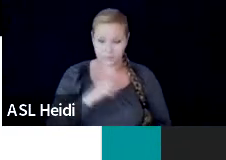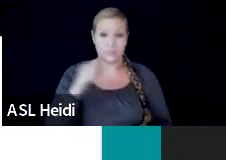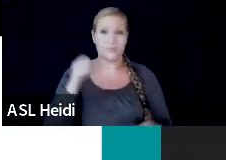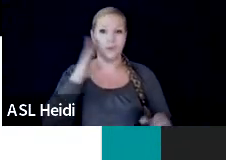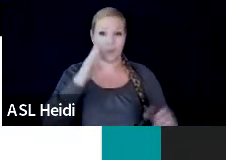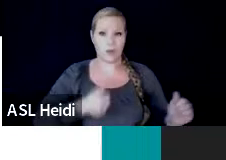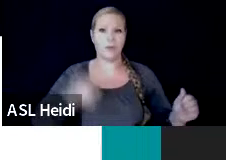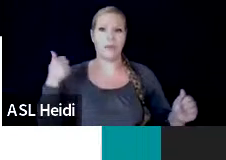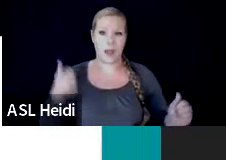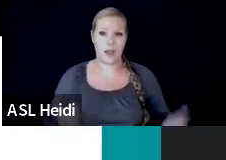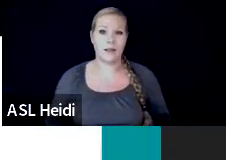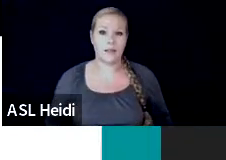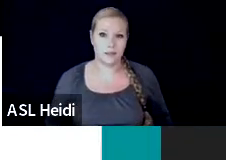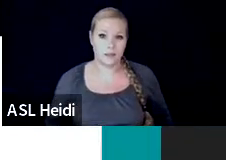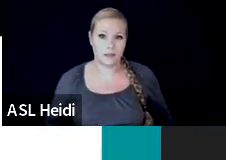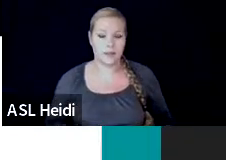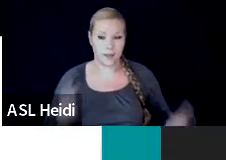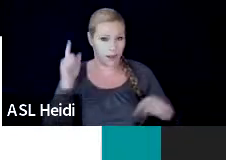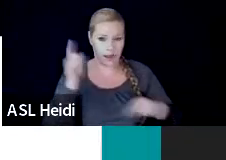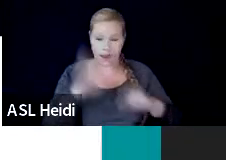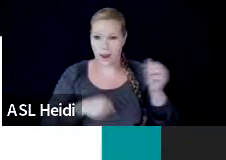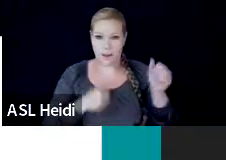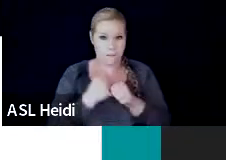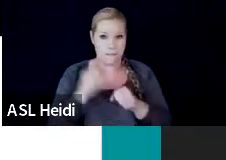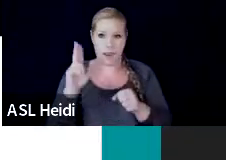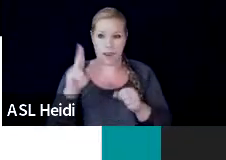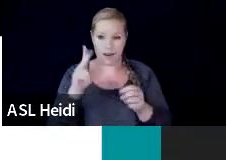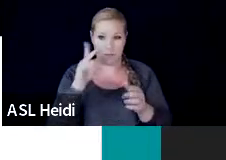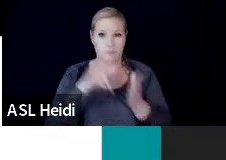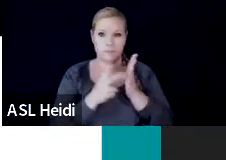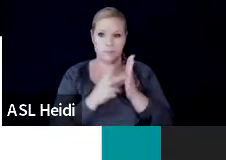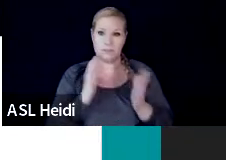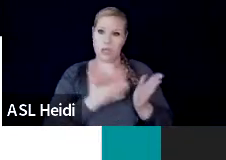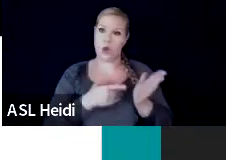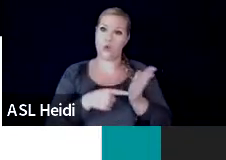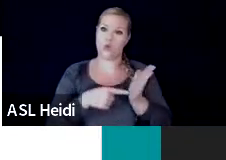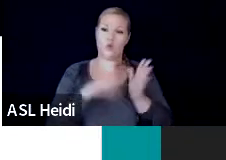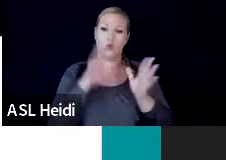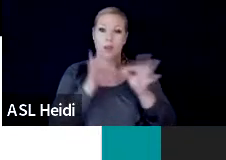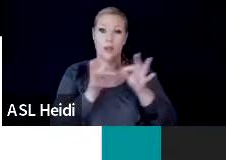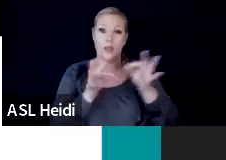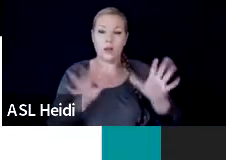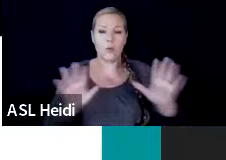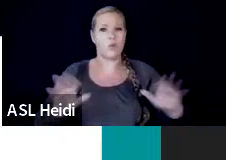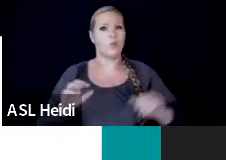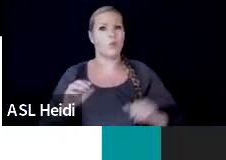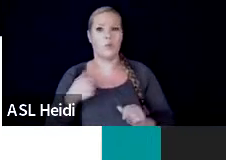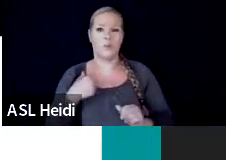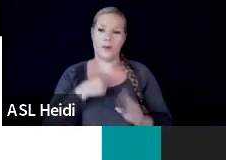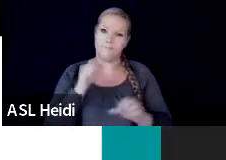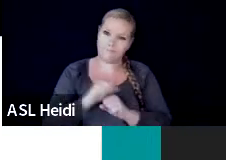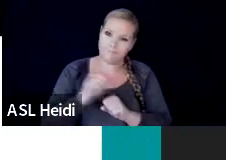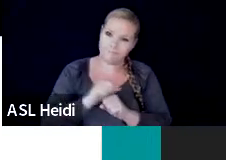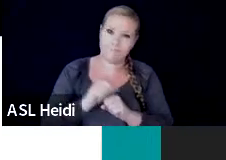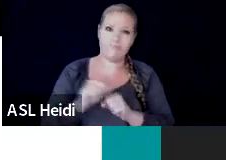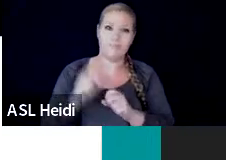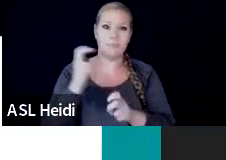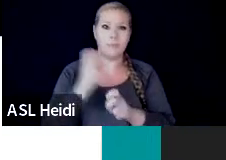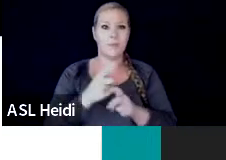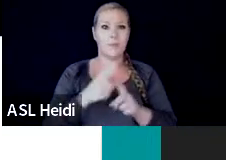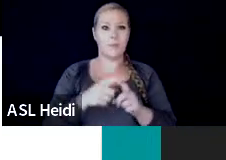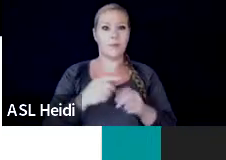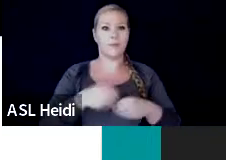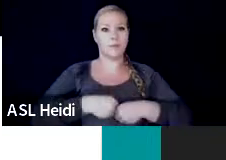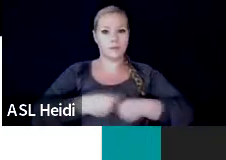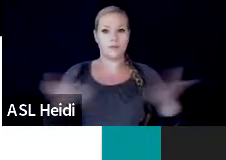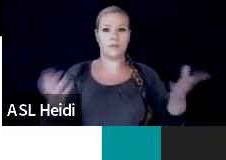and on schedule to get these things done and report back out to the partners and to the advisory groups on what our